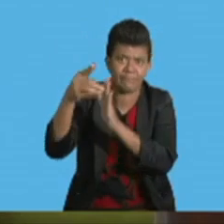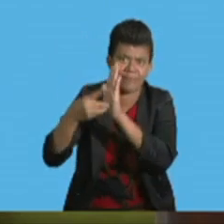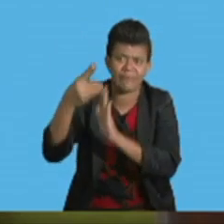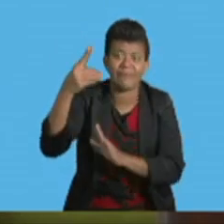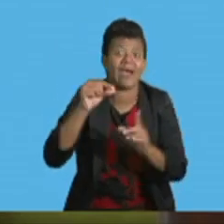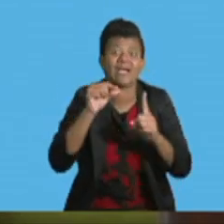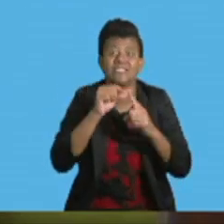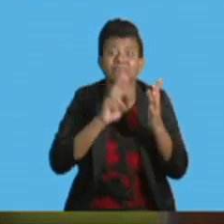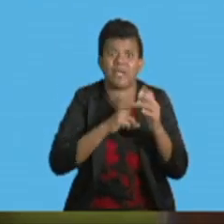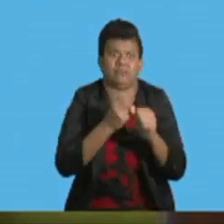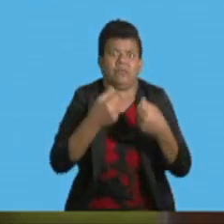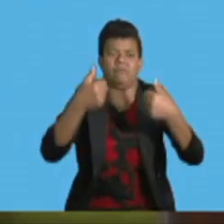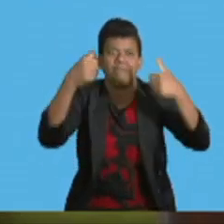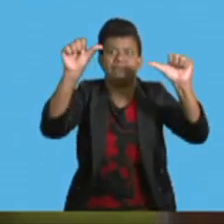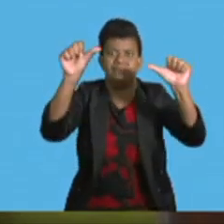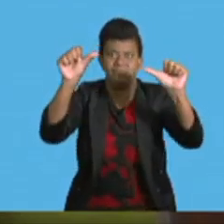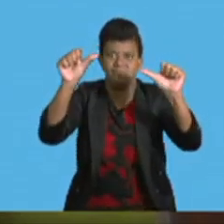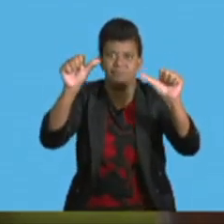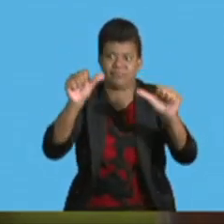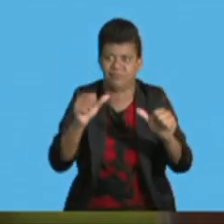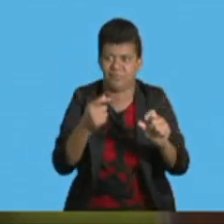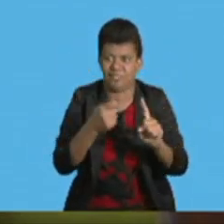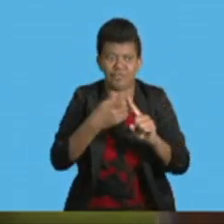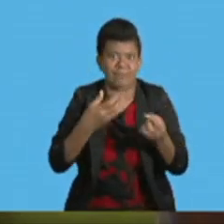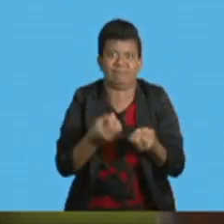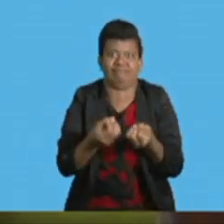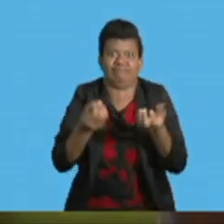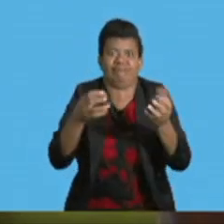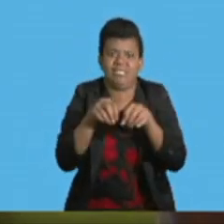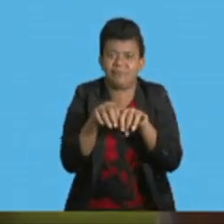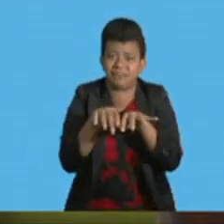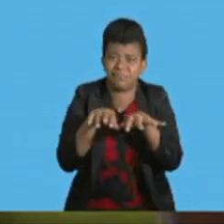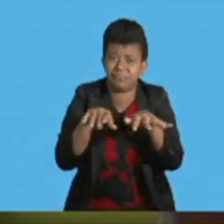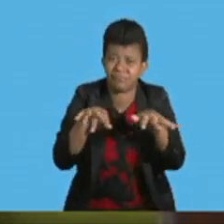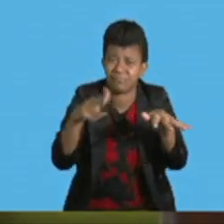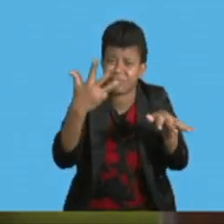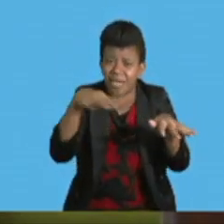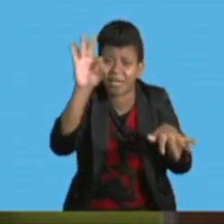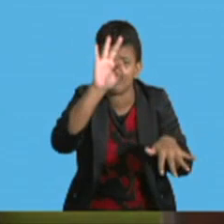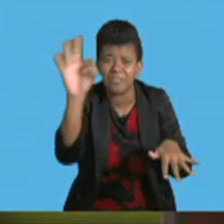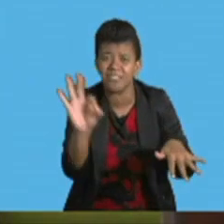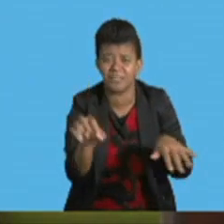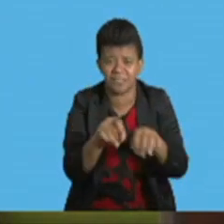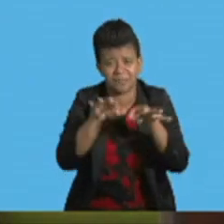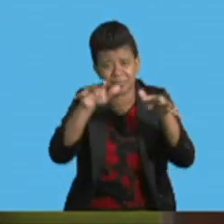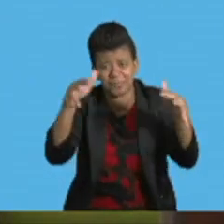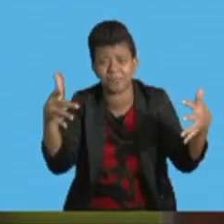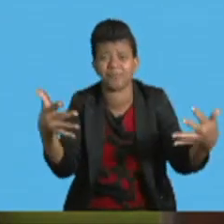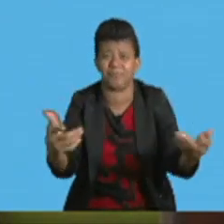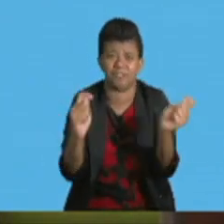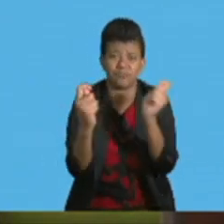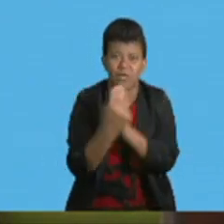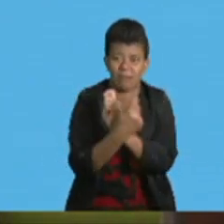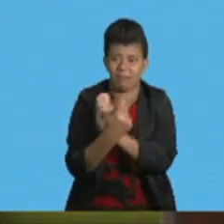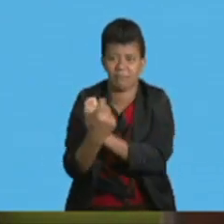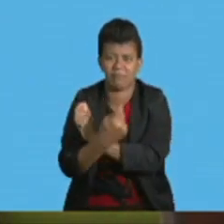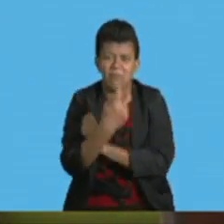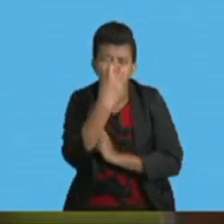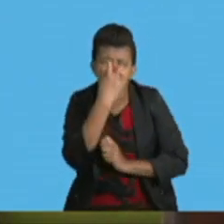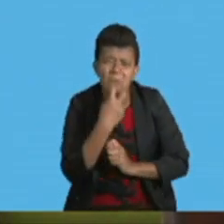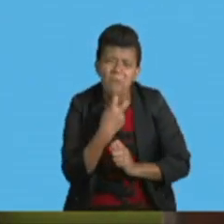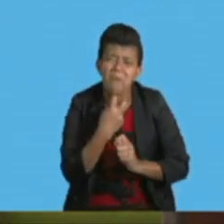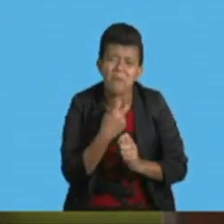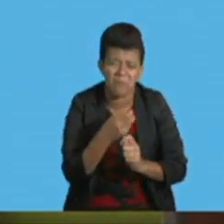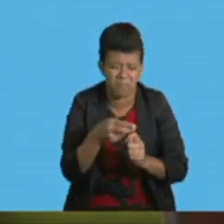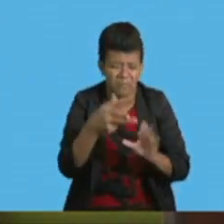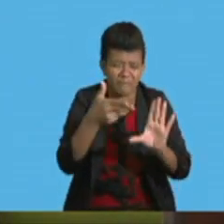the target of supplying 90% of our electricity supply from renewable sources by the year 2026.